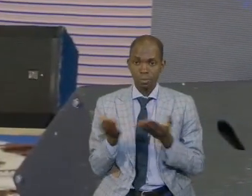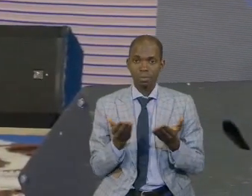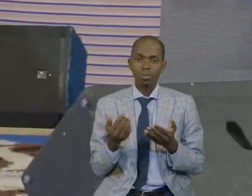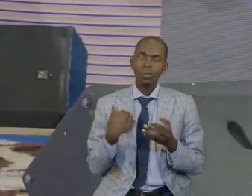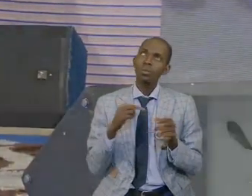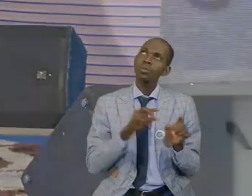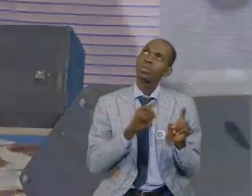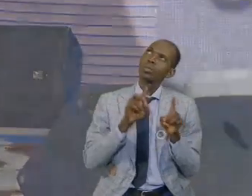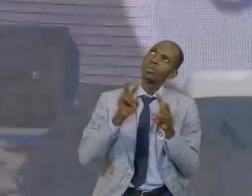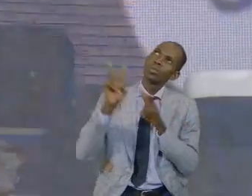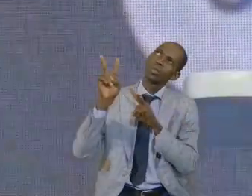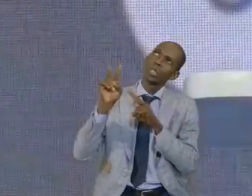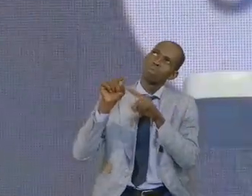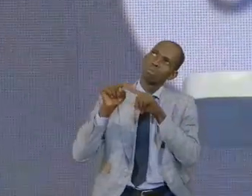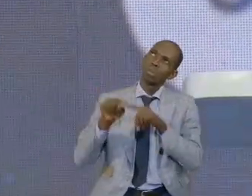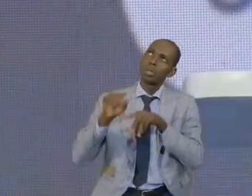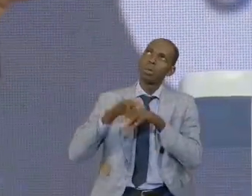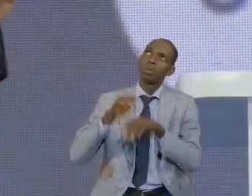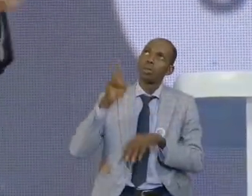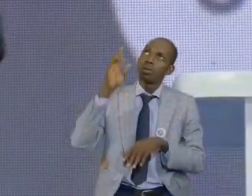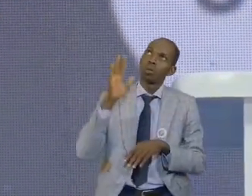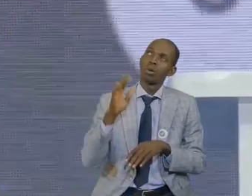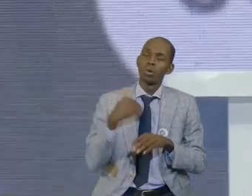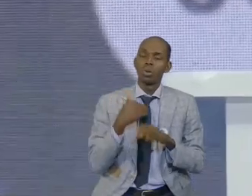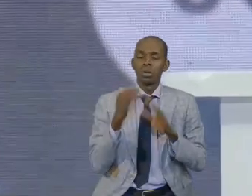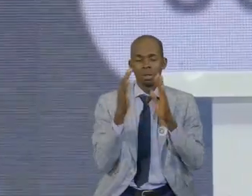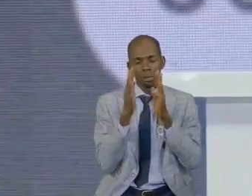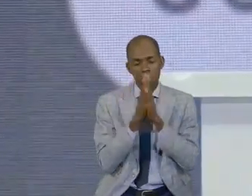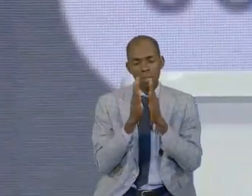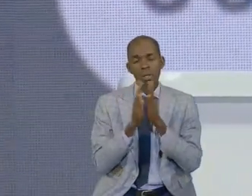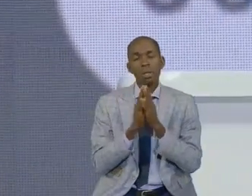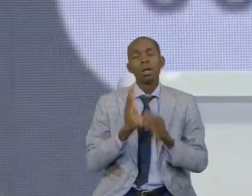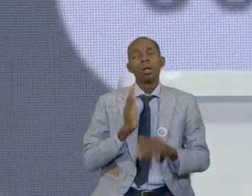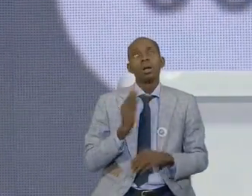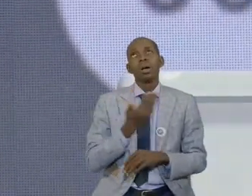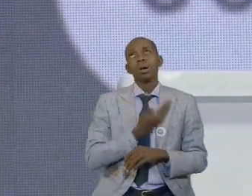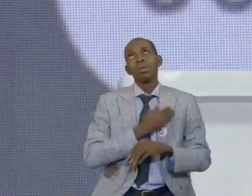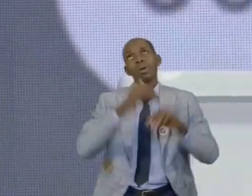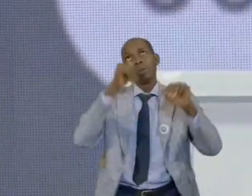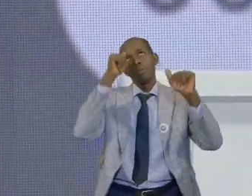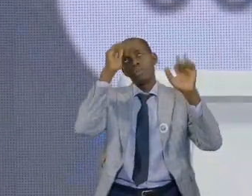God and we pray, our Father which art in heaven.